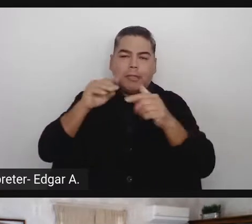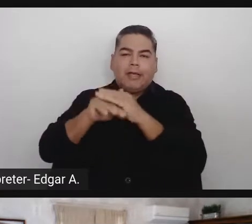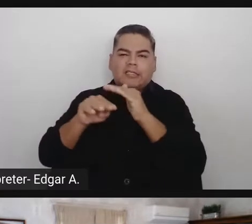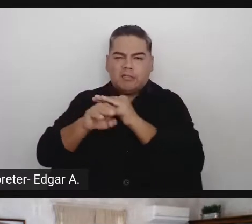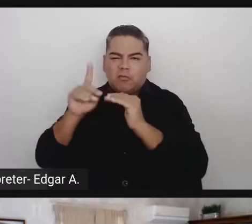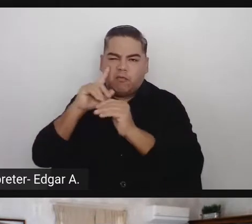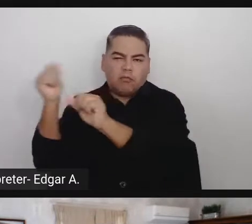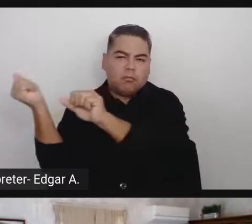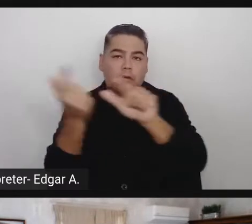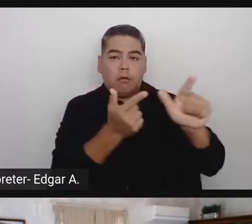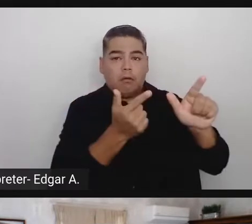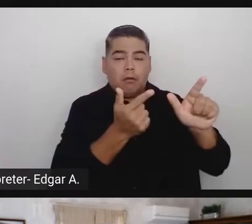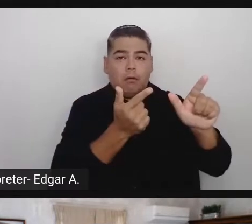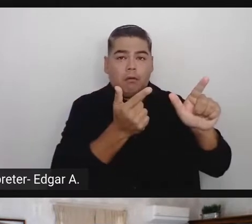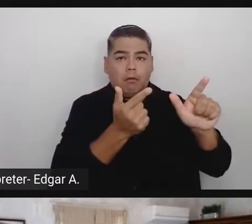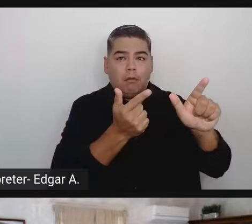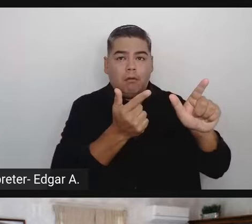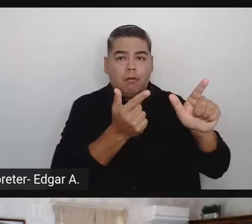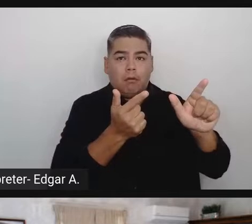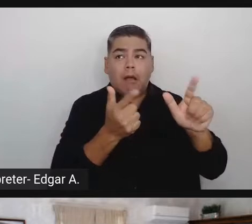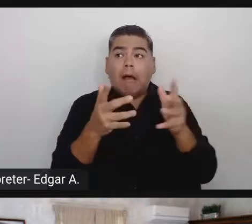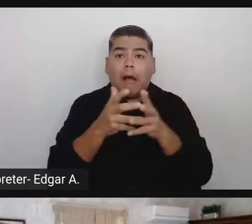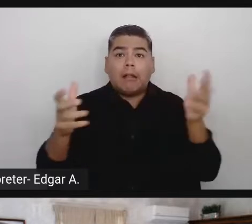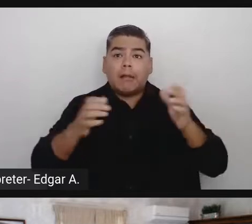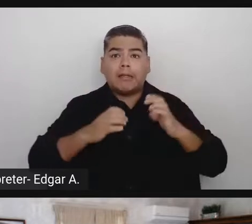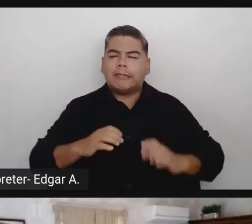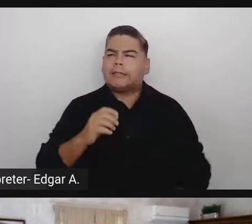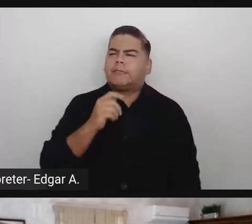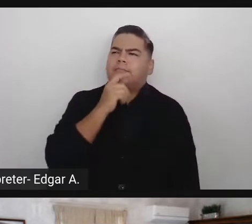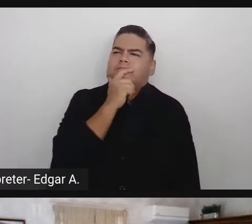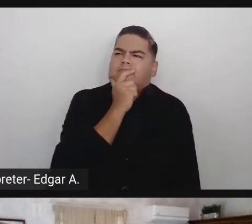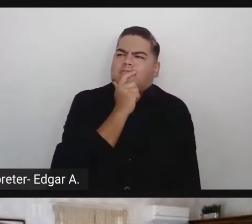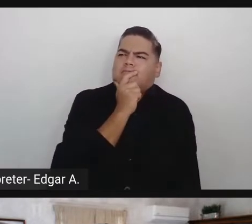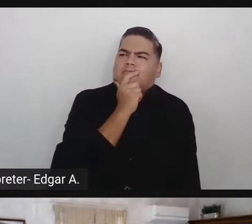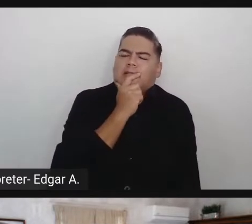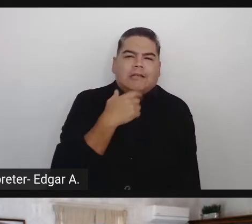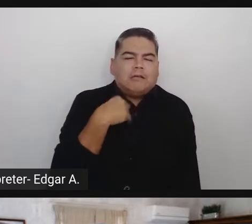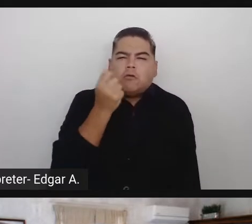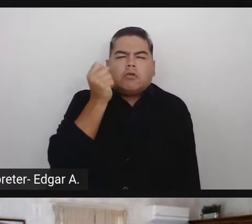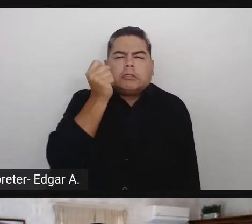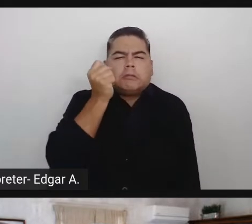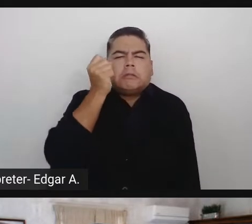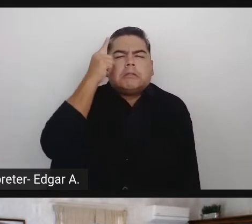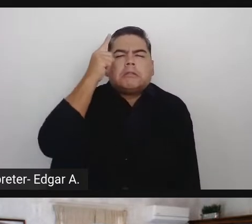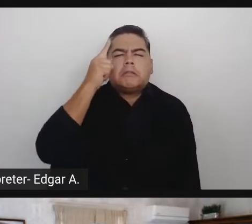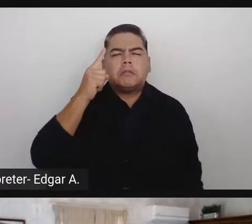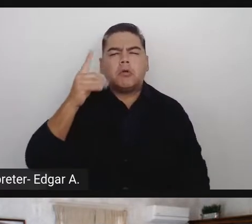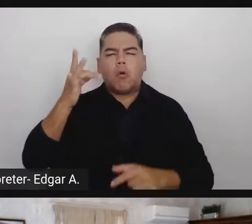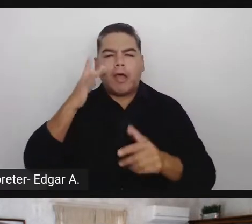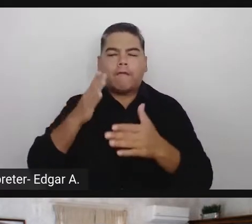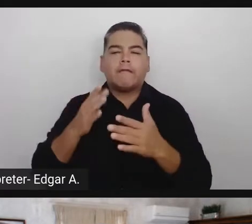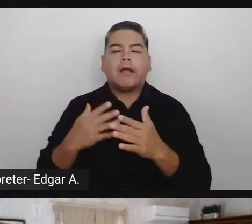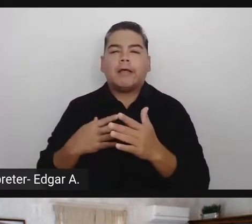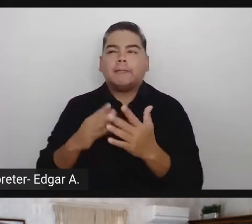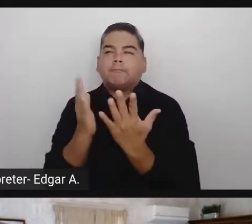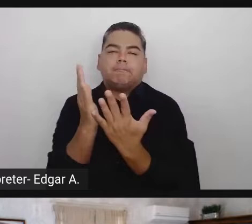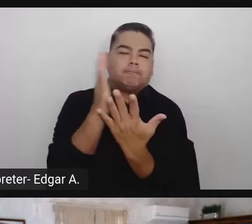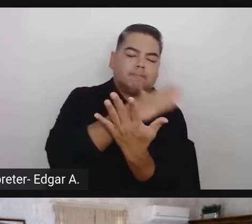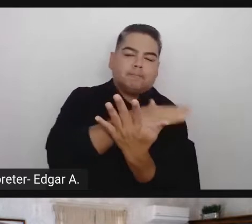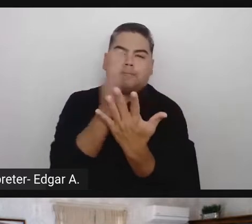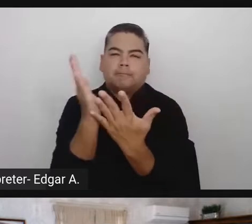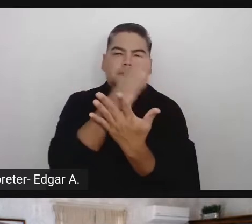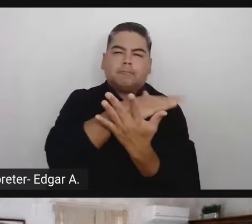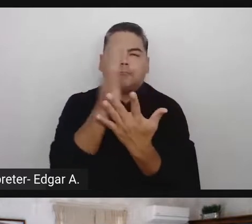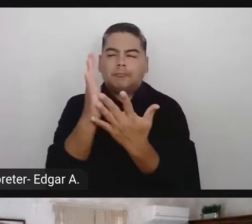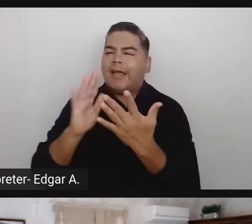lot of clients don't understand that. And they often come back with some range of objections